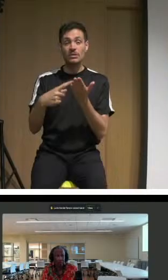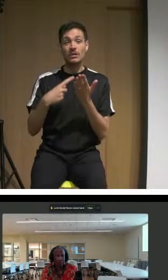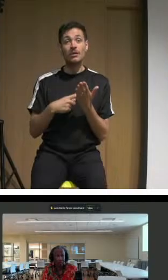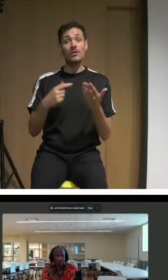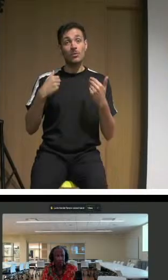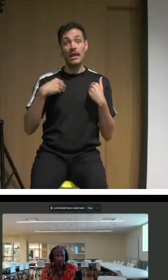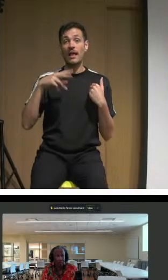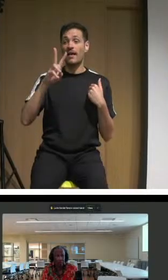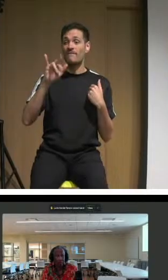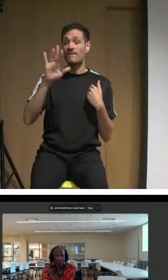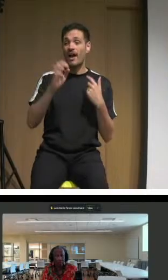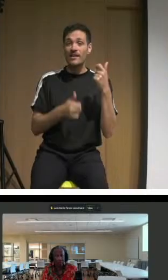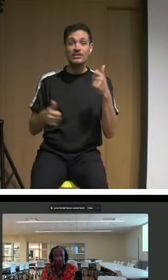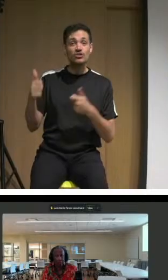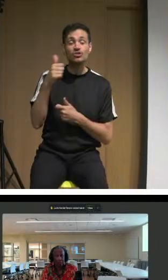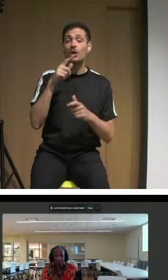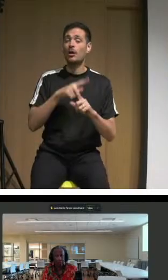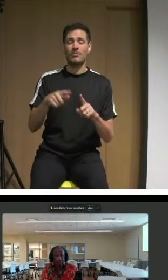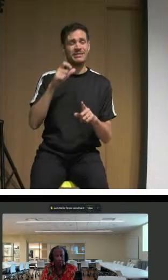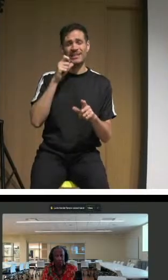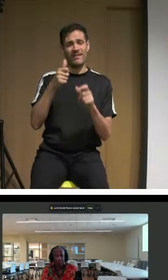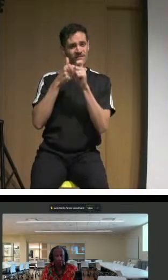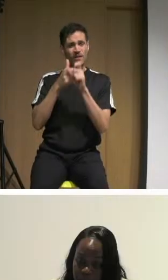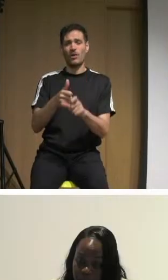with the appropriate voting mandate?